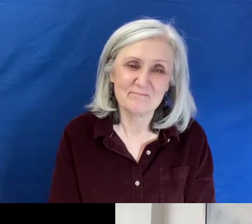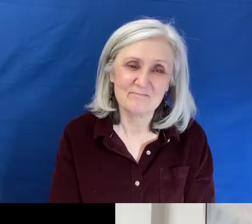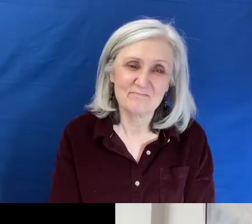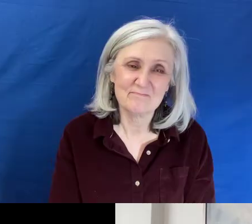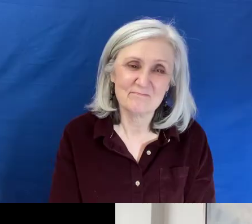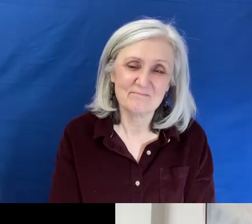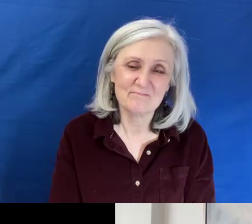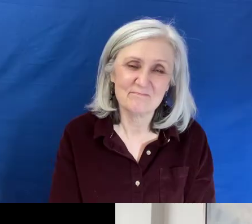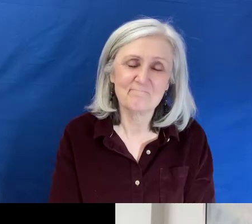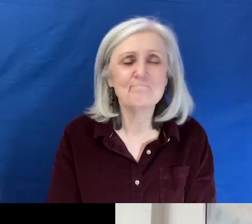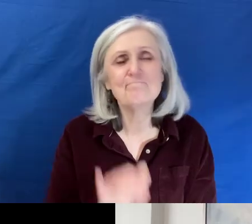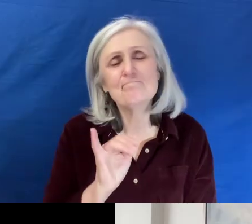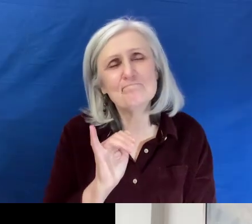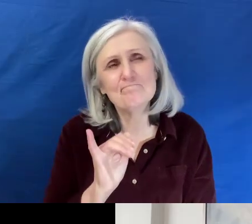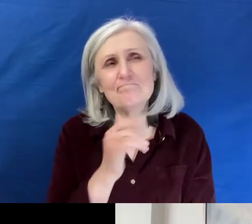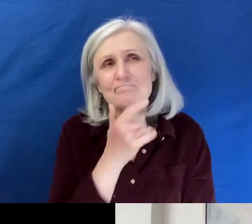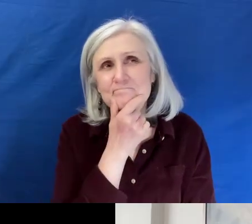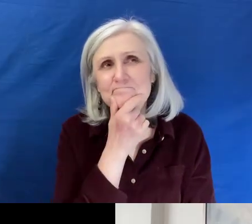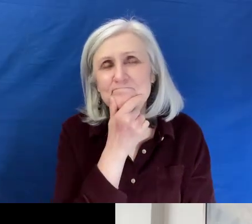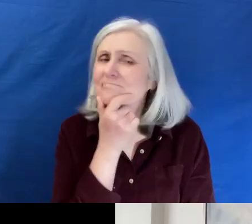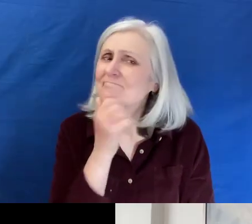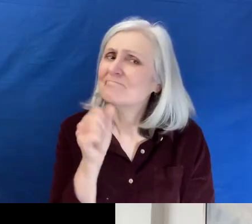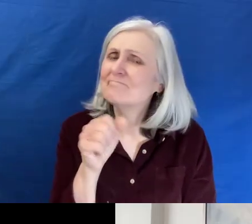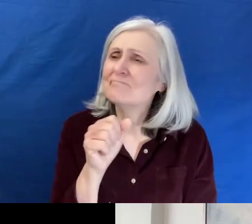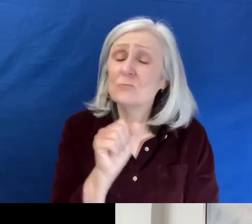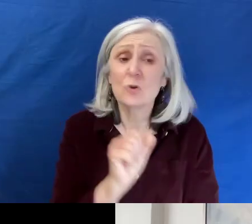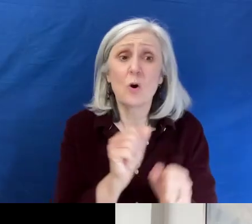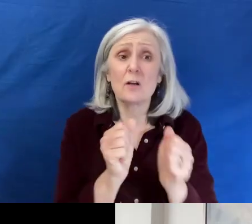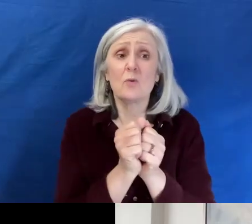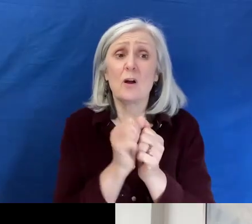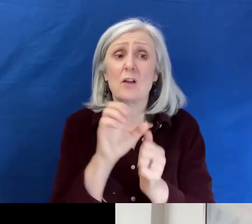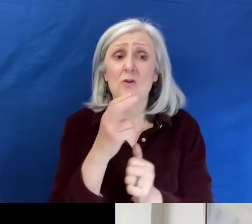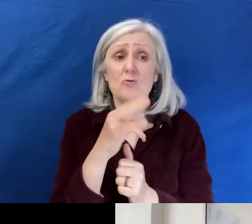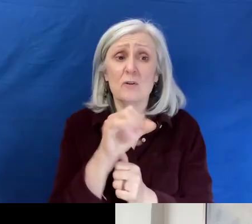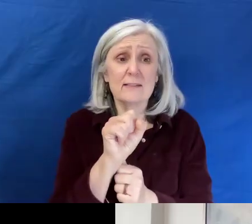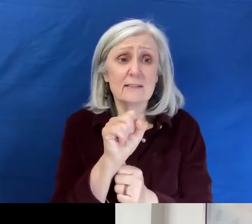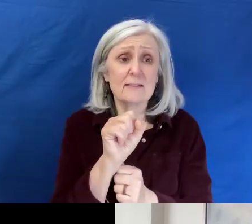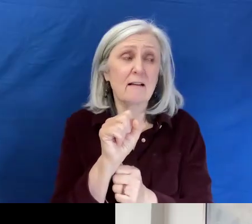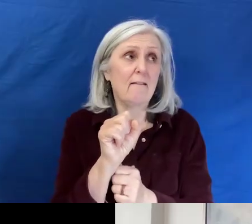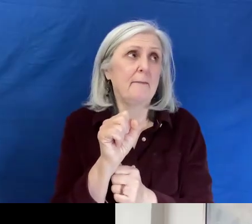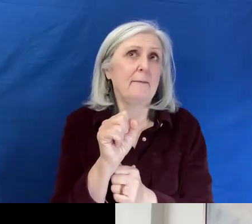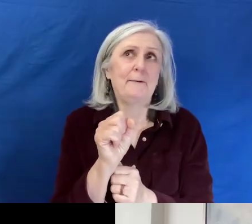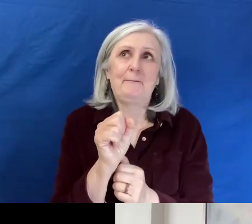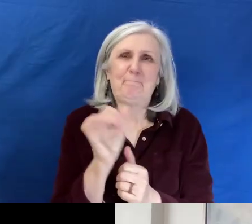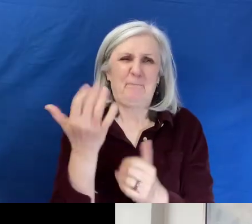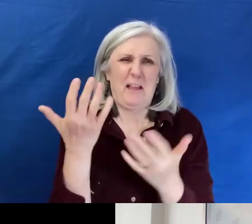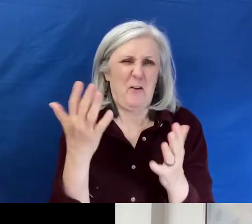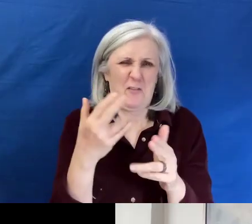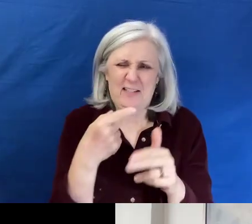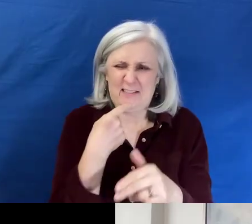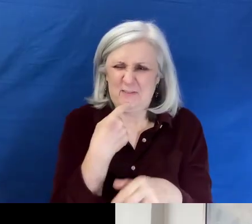goes. Mm. Yeah, I mean, working with Chris is like I mentioned, like a dream come